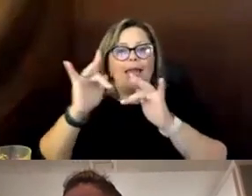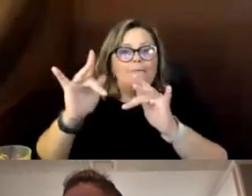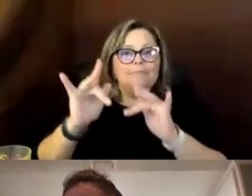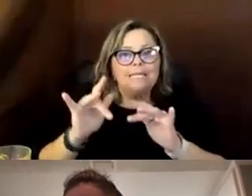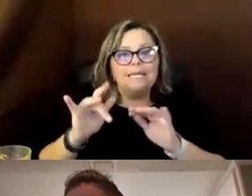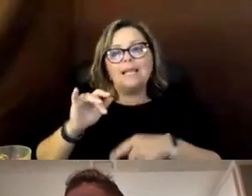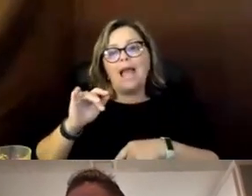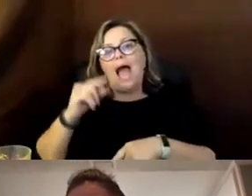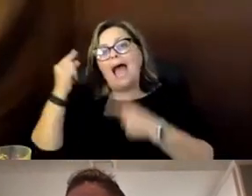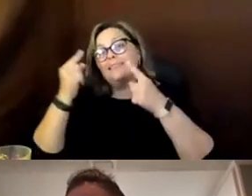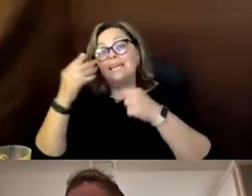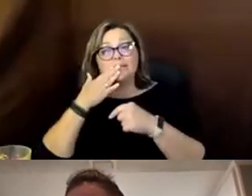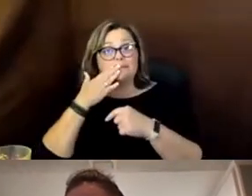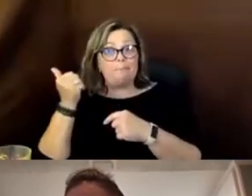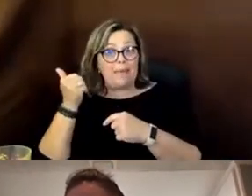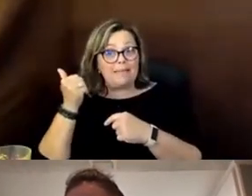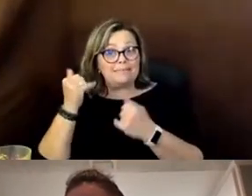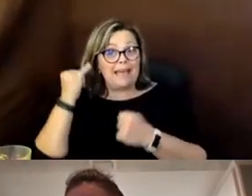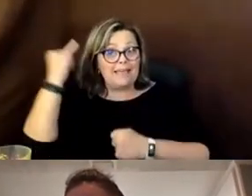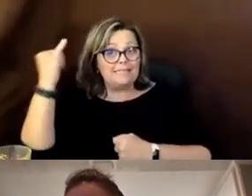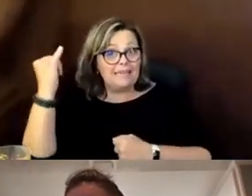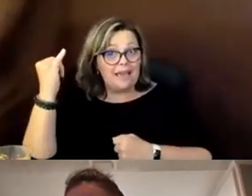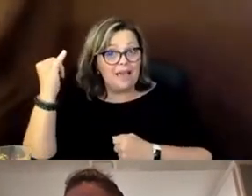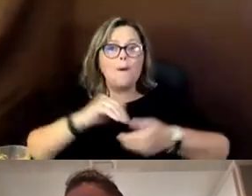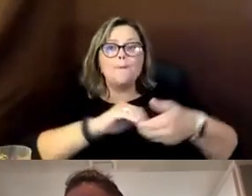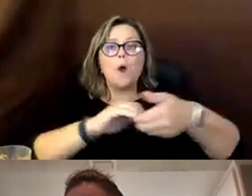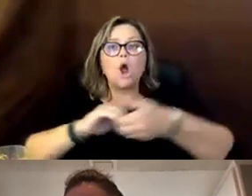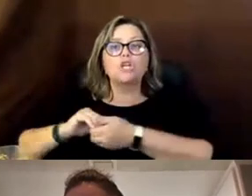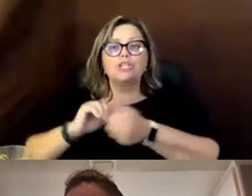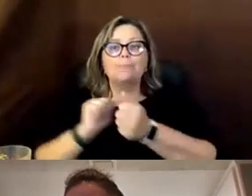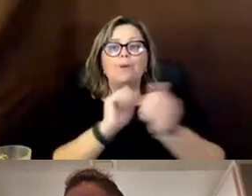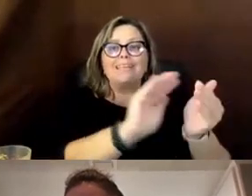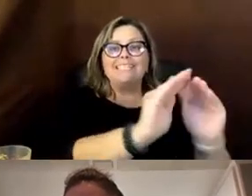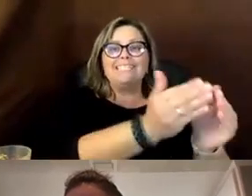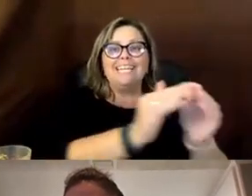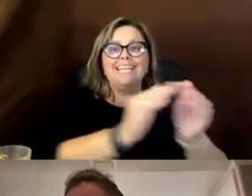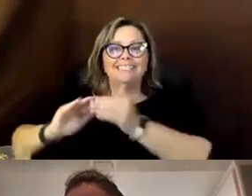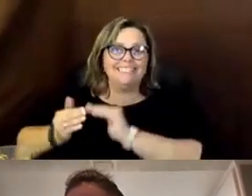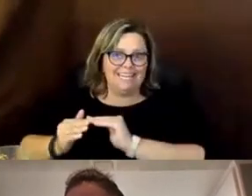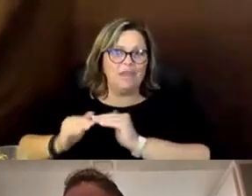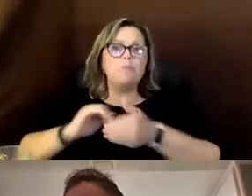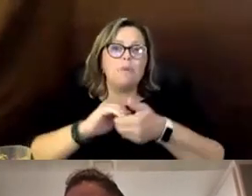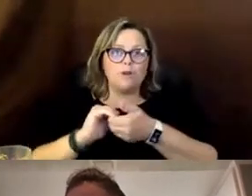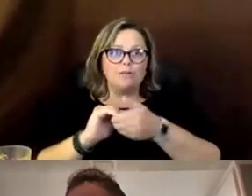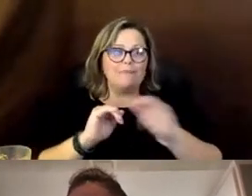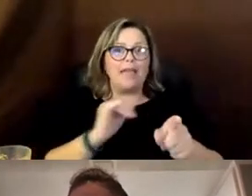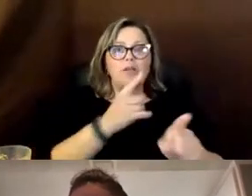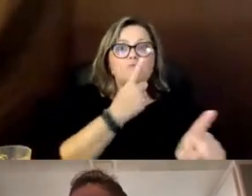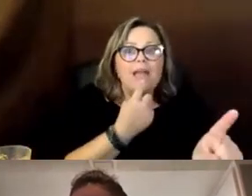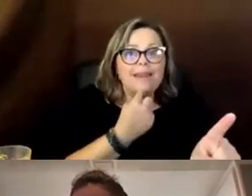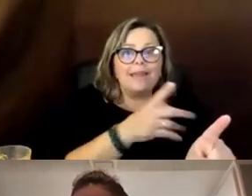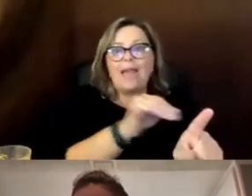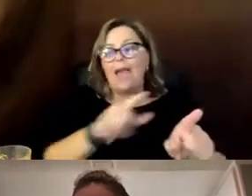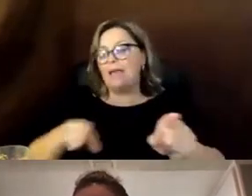these issues. I would love to see Reading and Chico working collaboratively, working through our